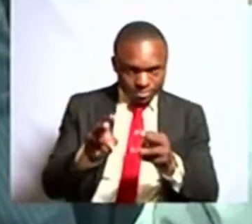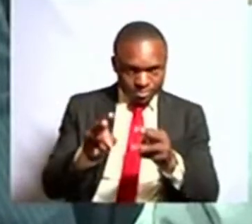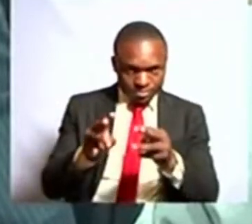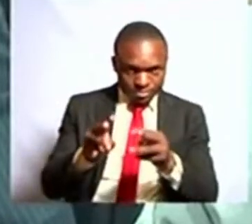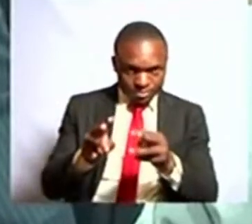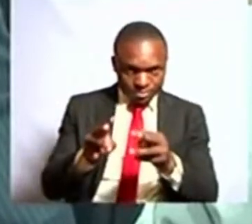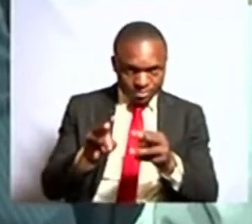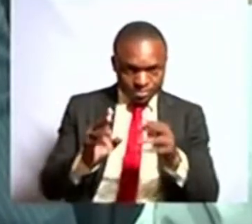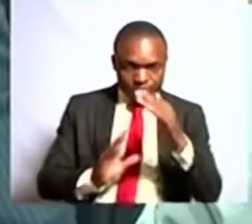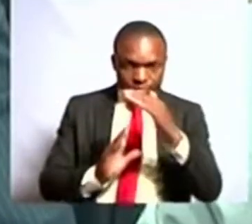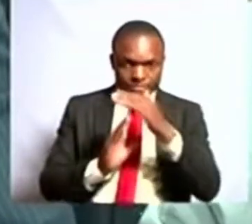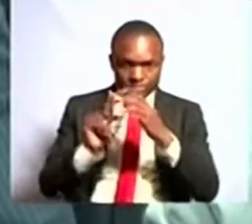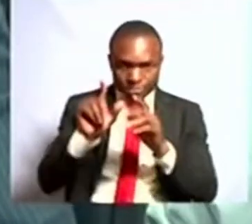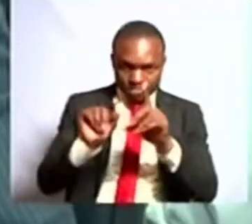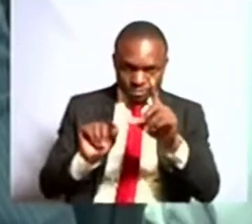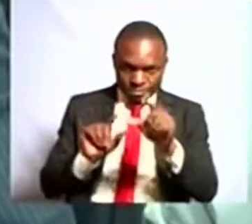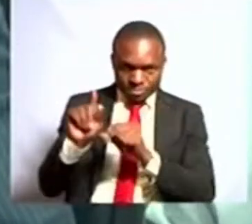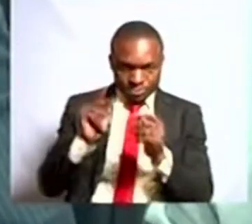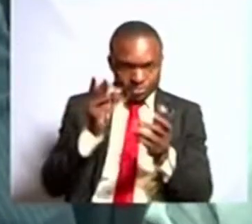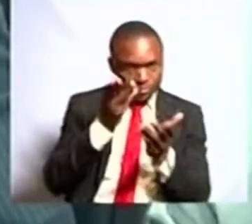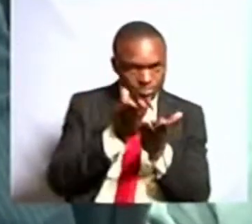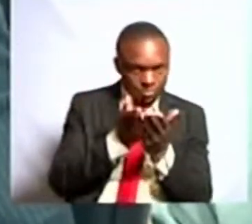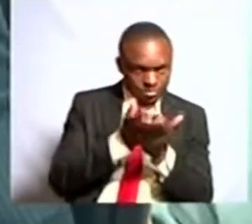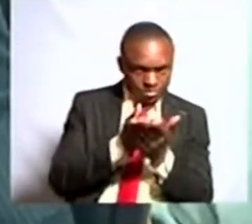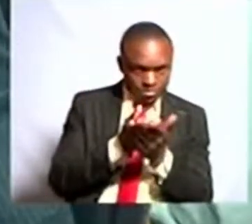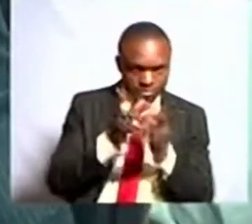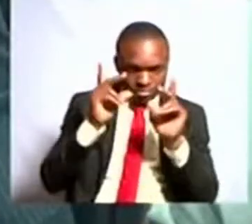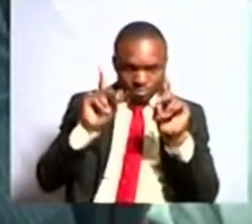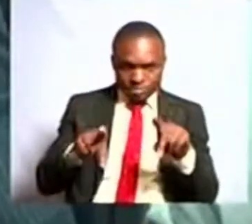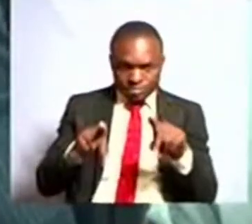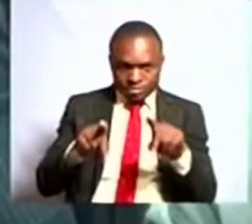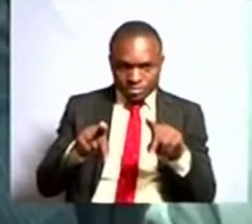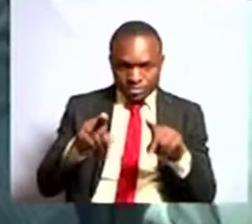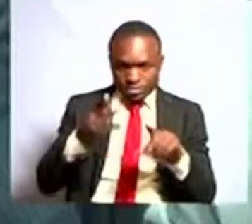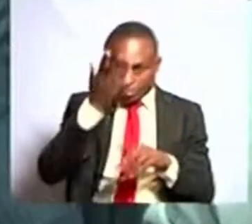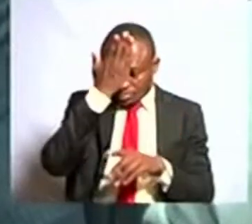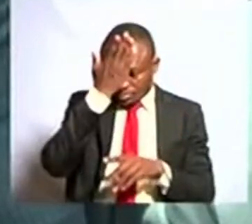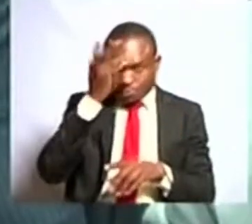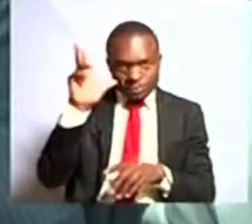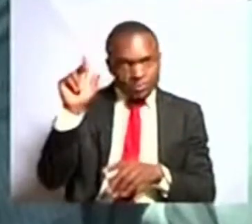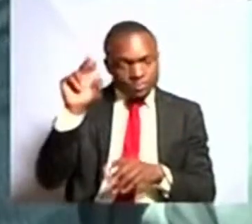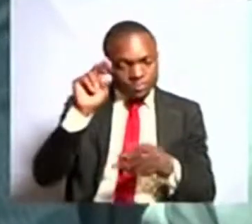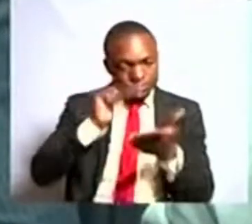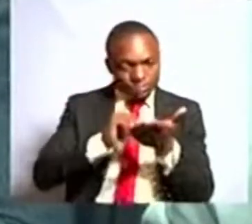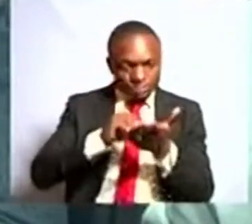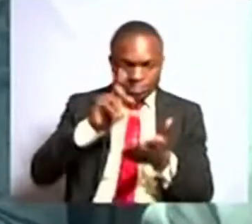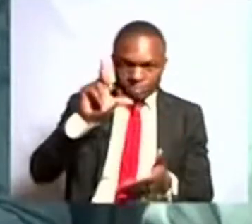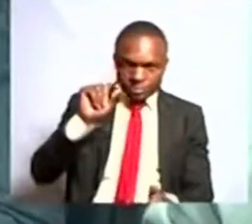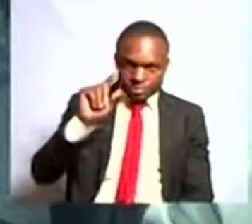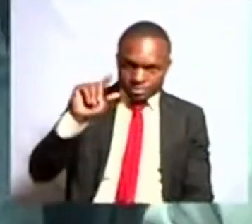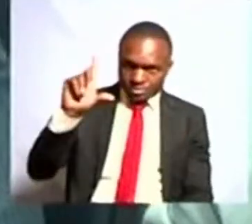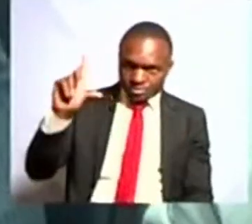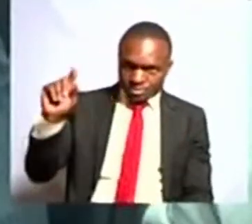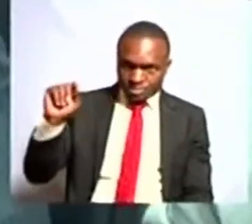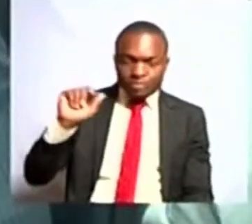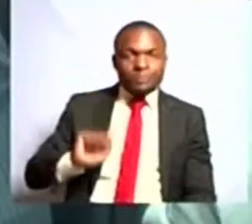bidding was anchored on the request from a client on a letter dated 13th November 2020,